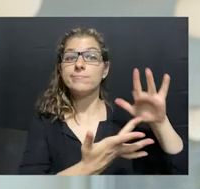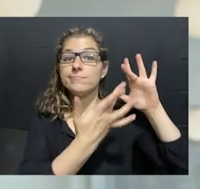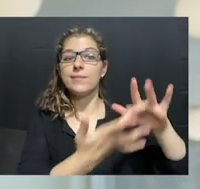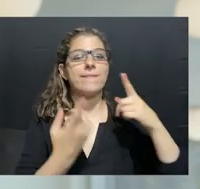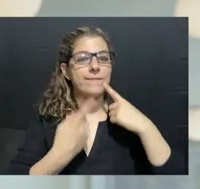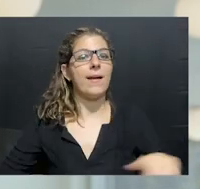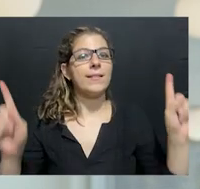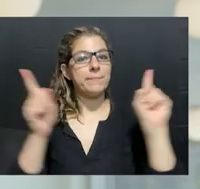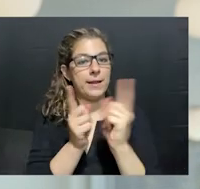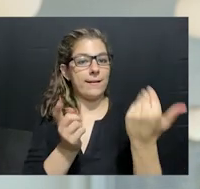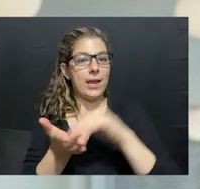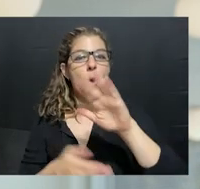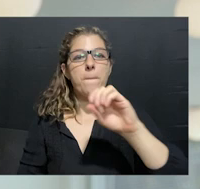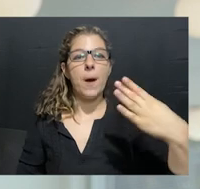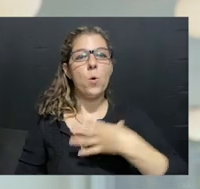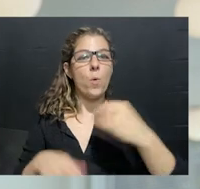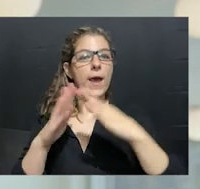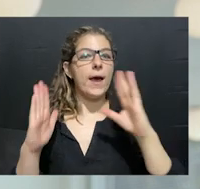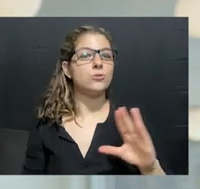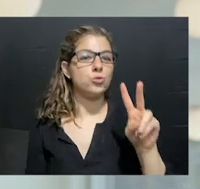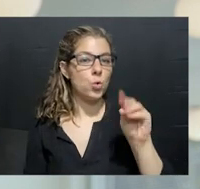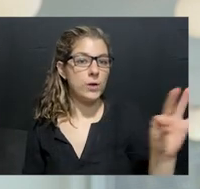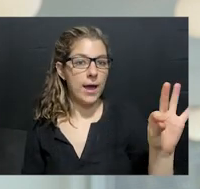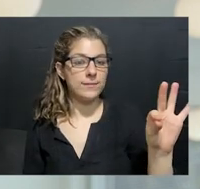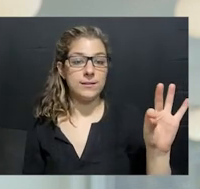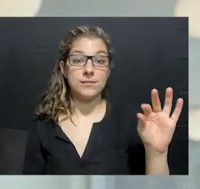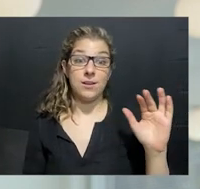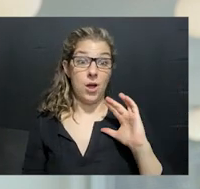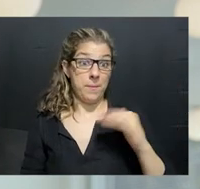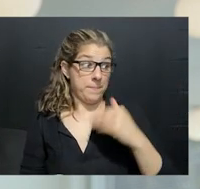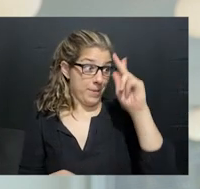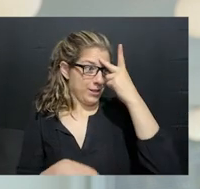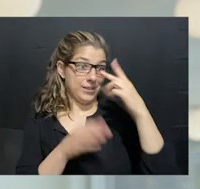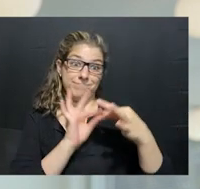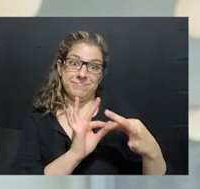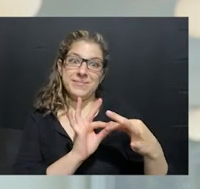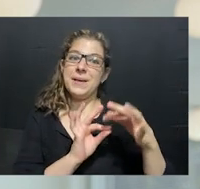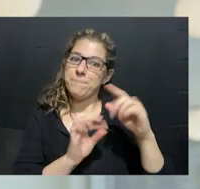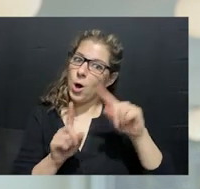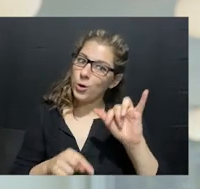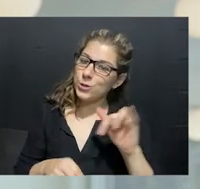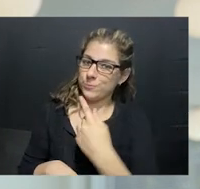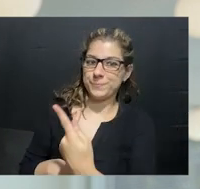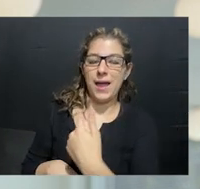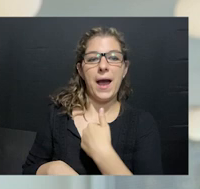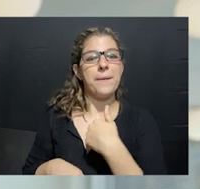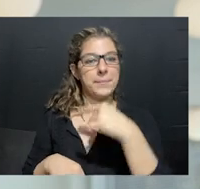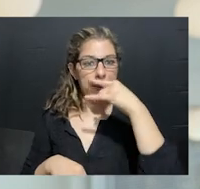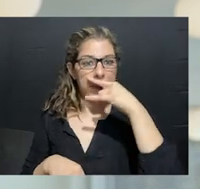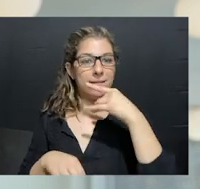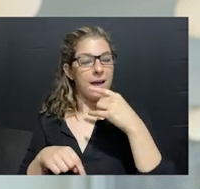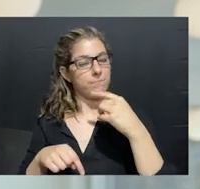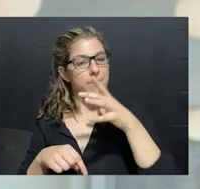again at the Obama White House in 2009. It is more than our shared politics that connects us. Like Patrick, I am the child of Caribbean